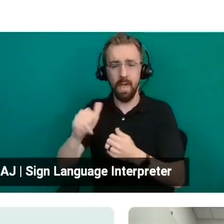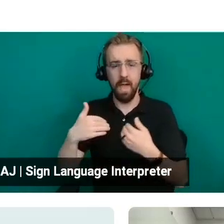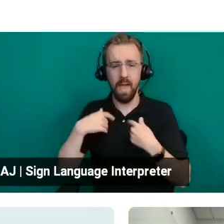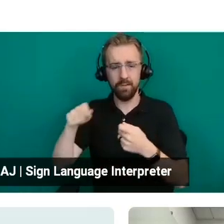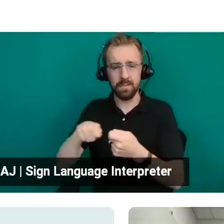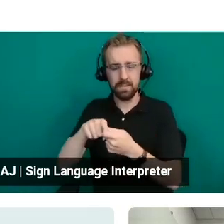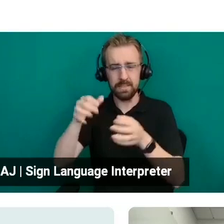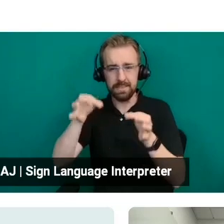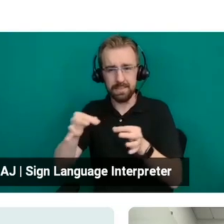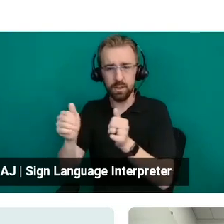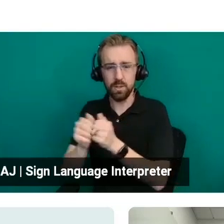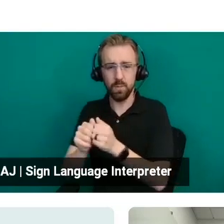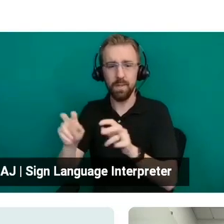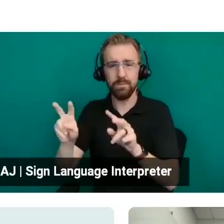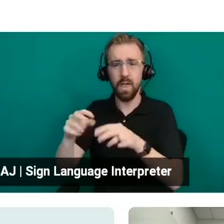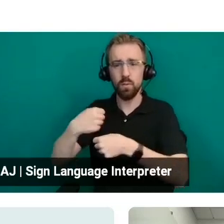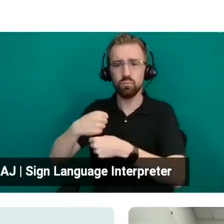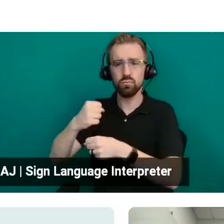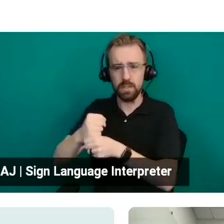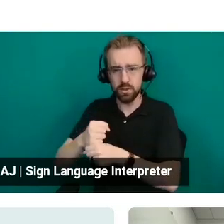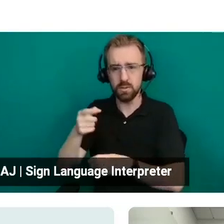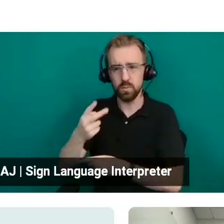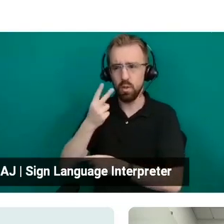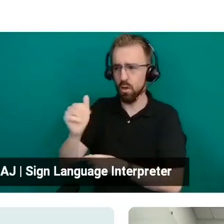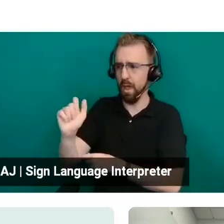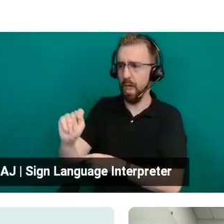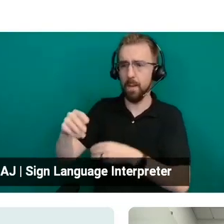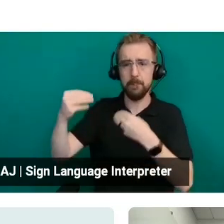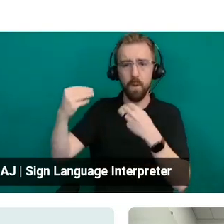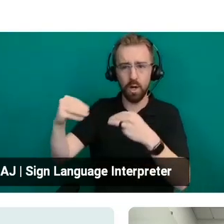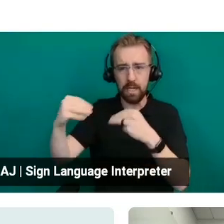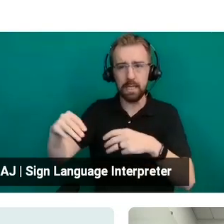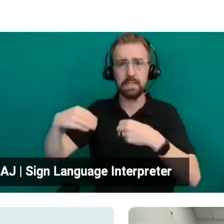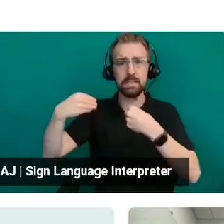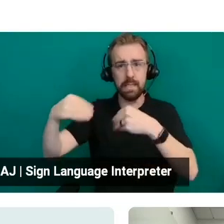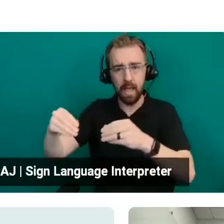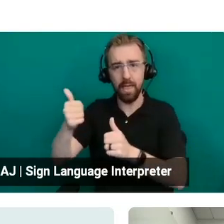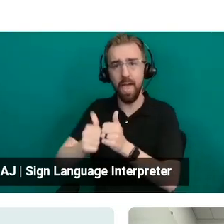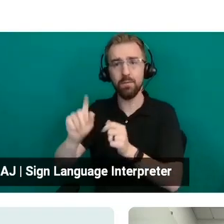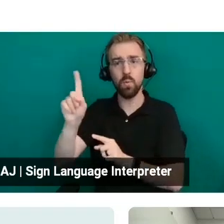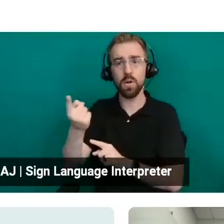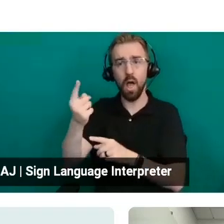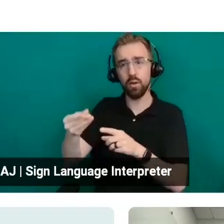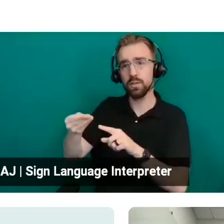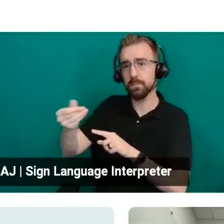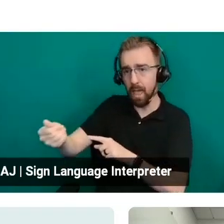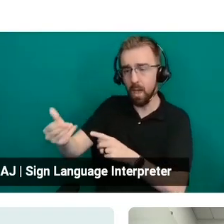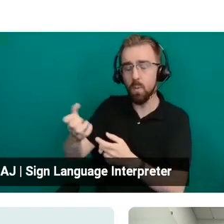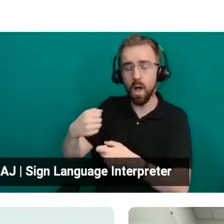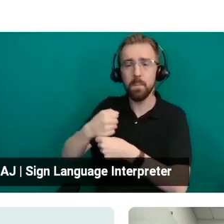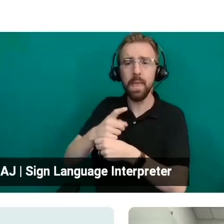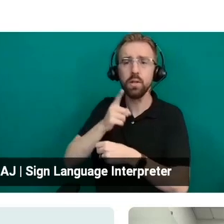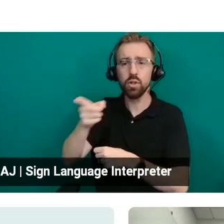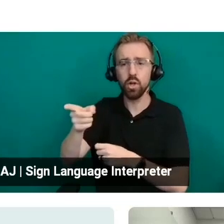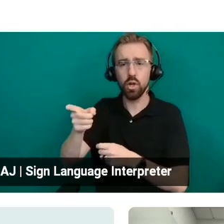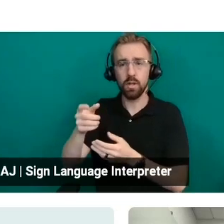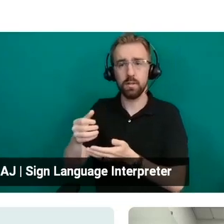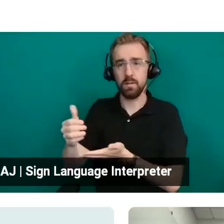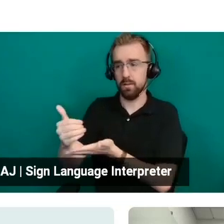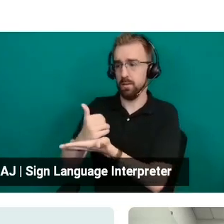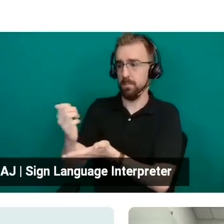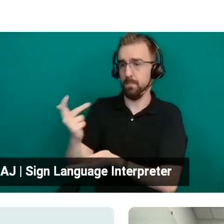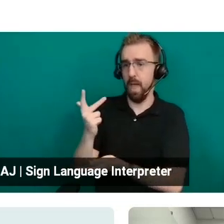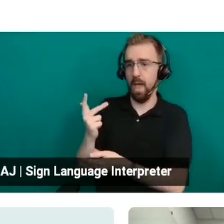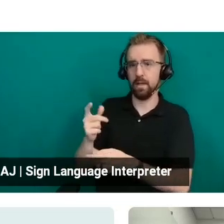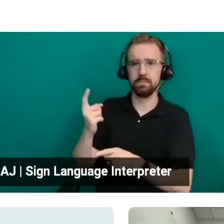when it comes to value creation, where you look at marketing and sales and every dollar that you spend on it, you want to make sure that your CAC payback period